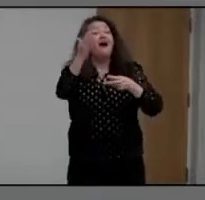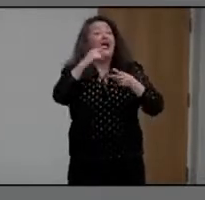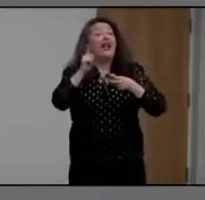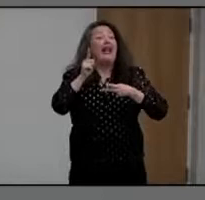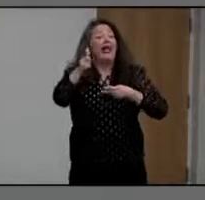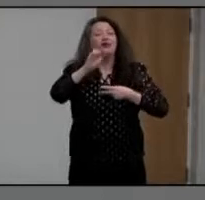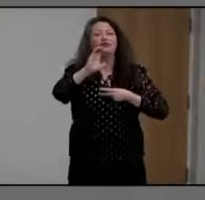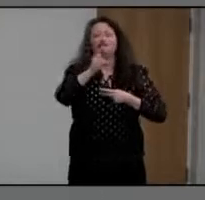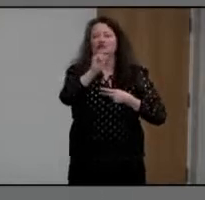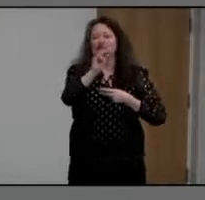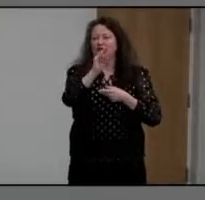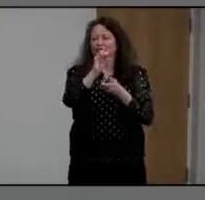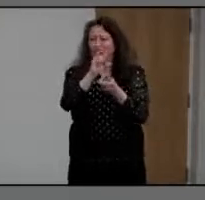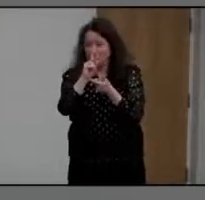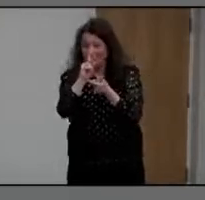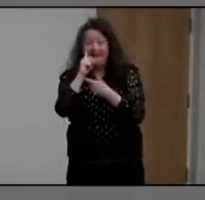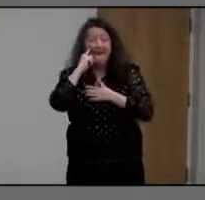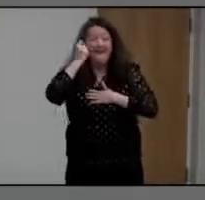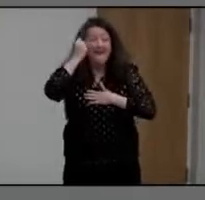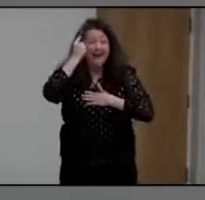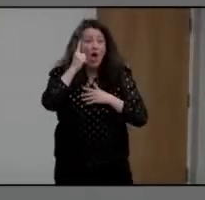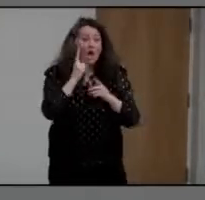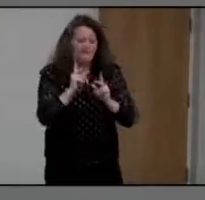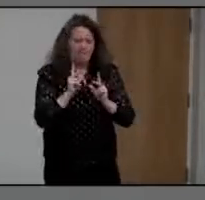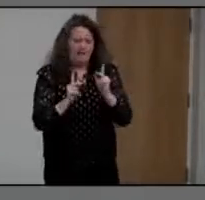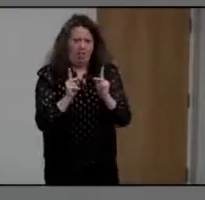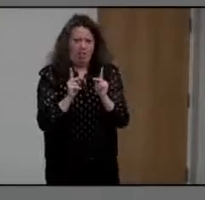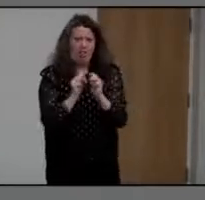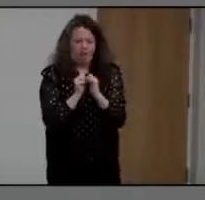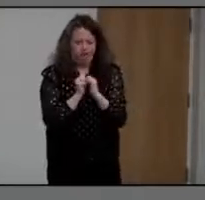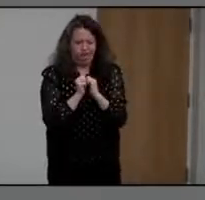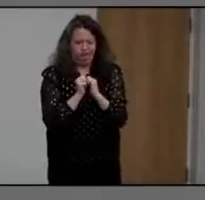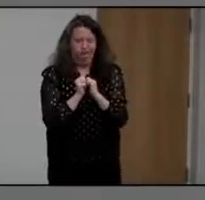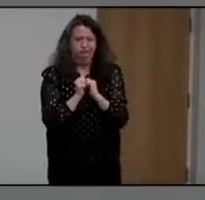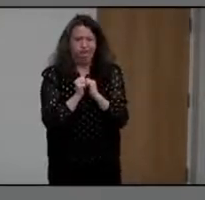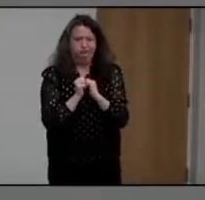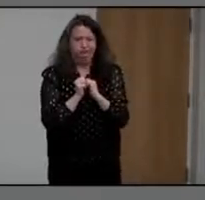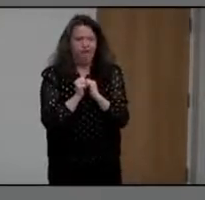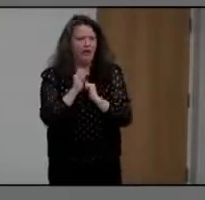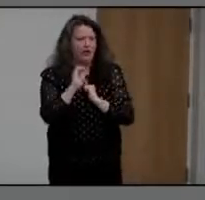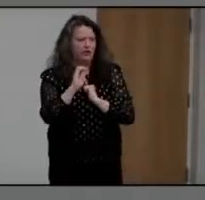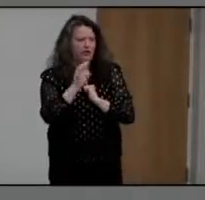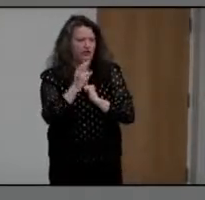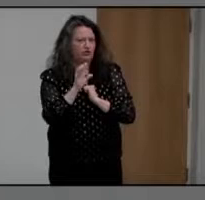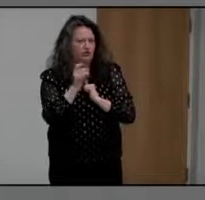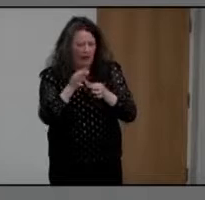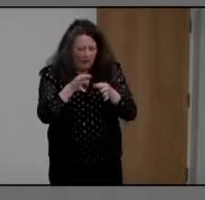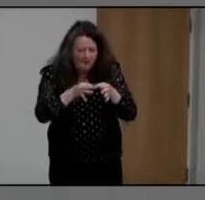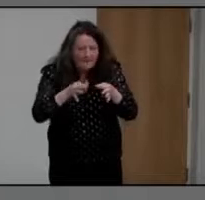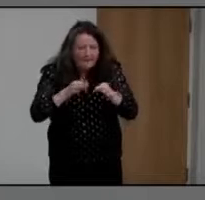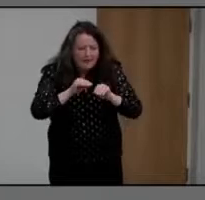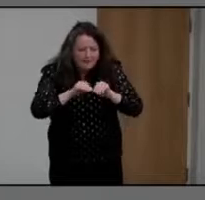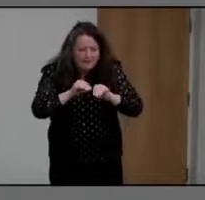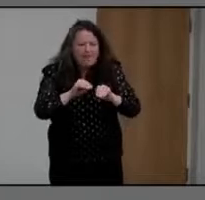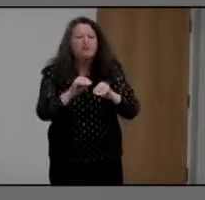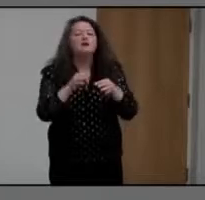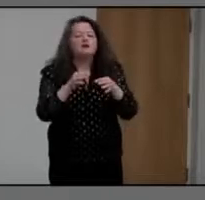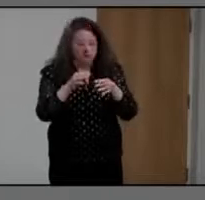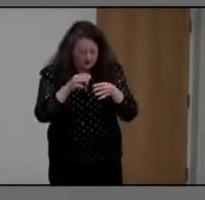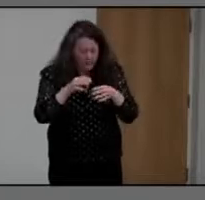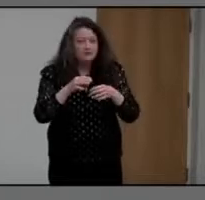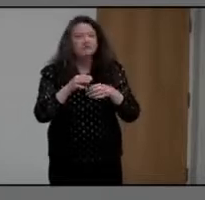world championship in checkers, and I didn't even know they had those, and which remains undefeated since